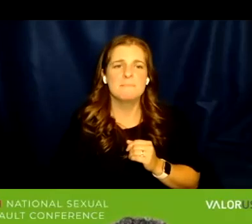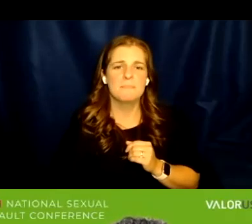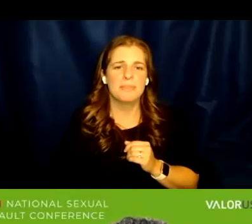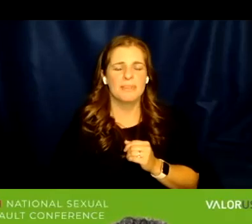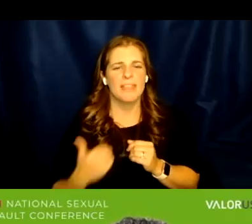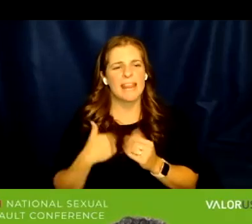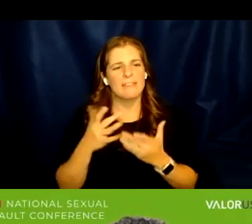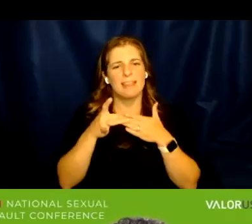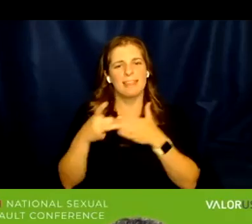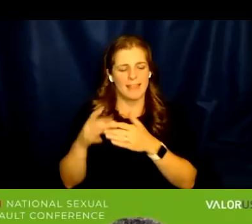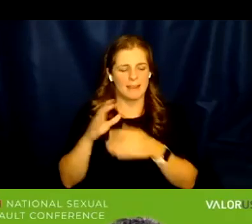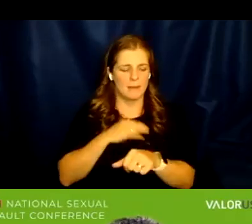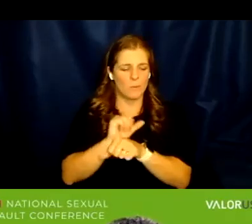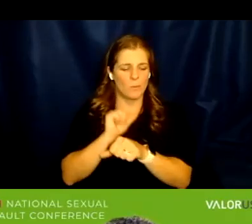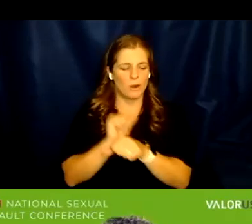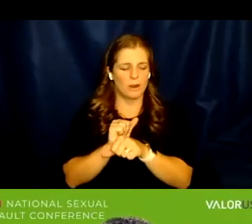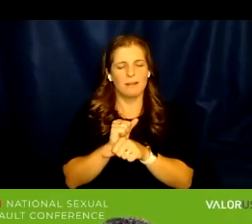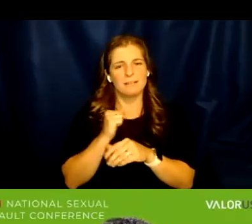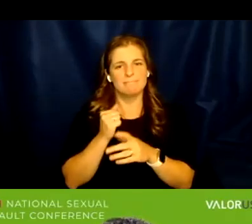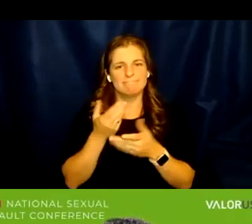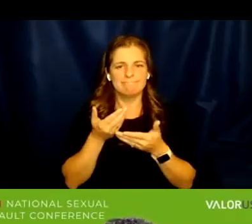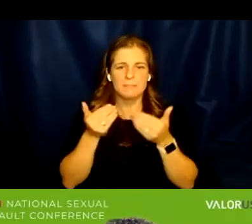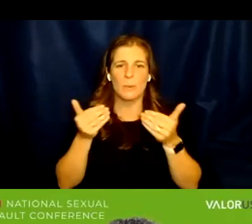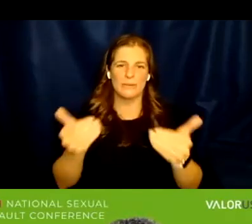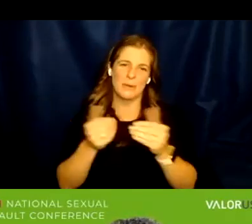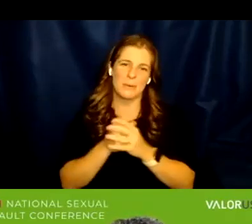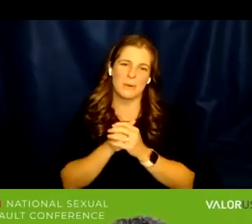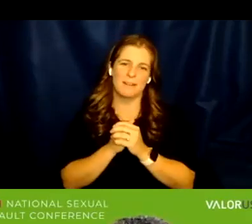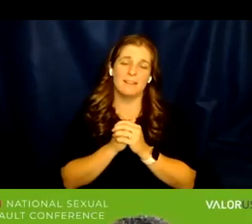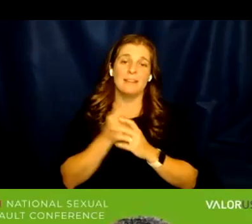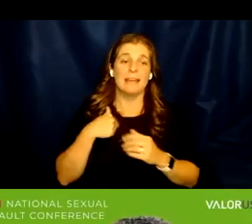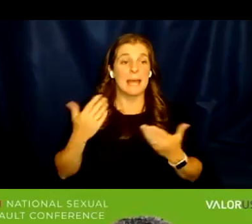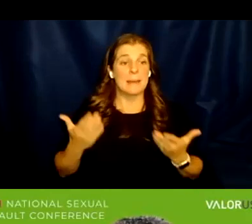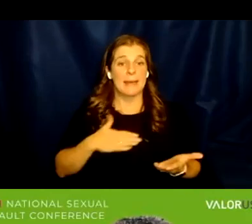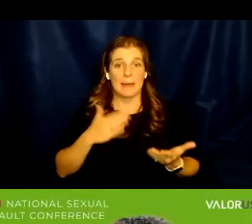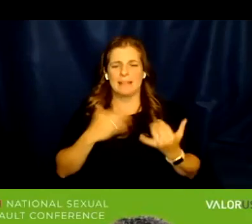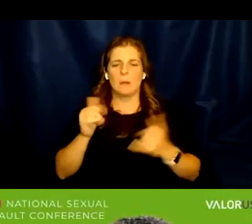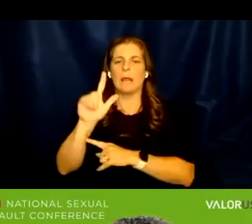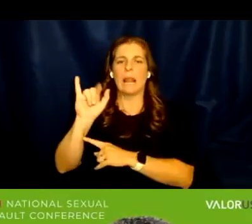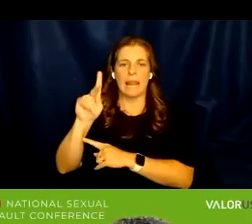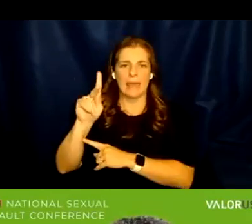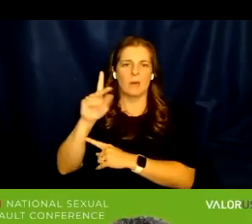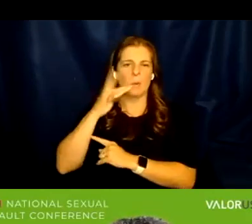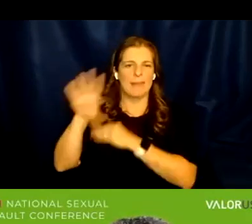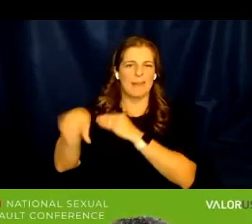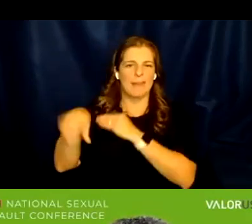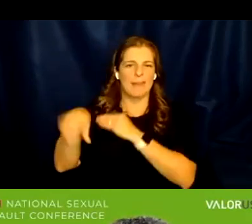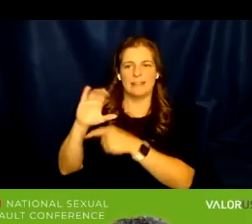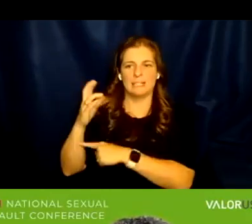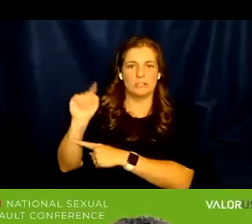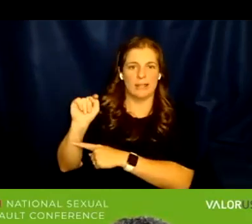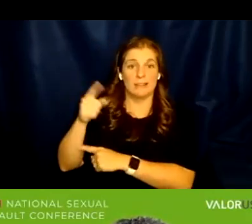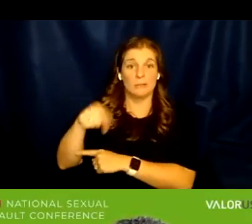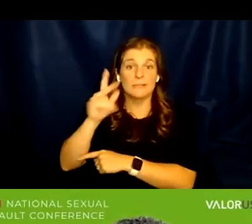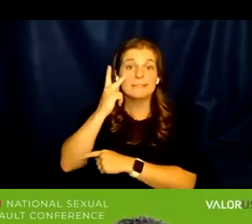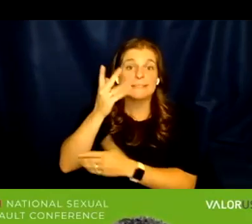I'm happy to, I think links will be dropped in the chat so you can see some of these resources for yourself. But